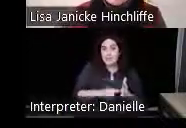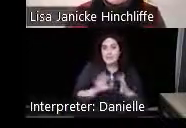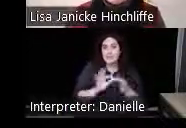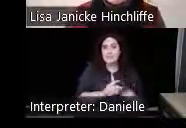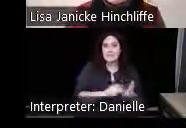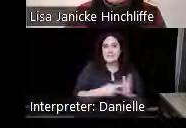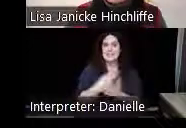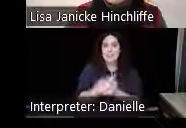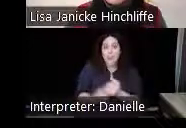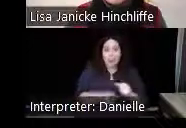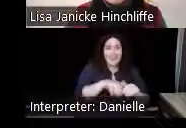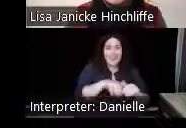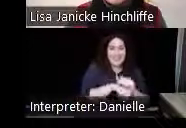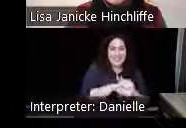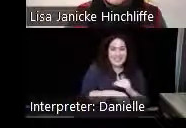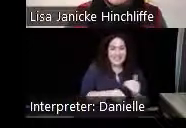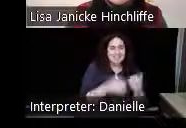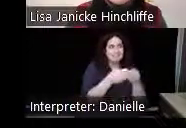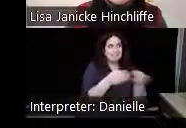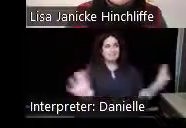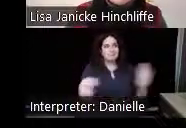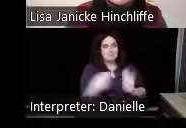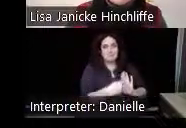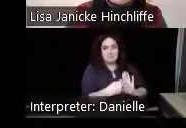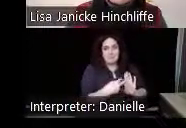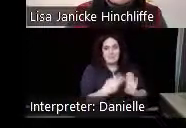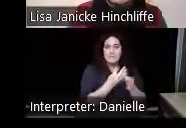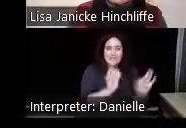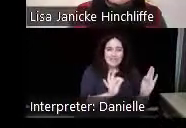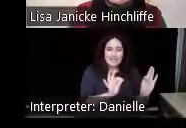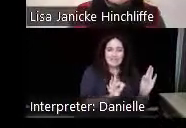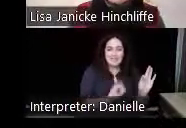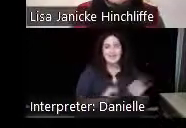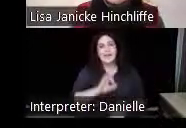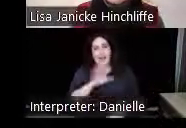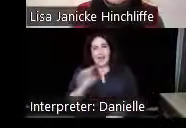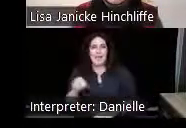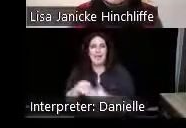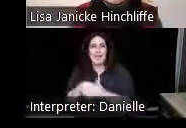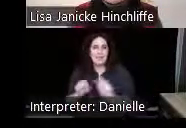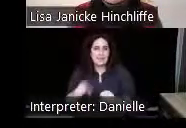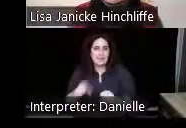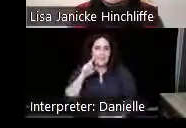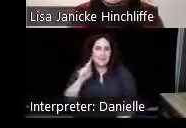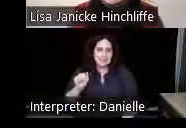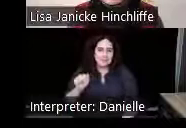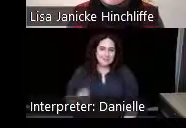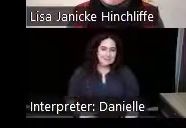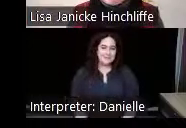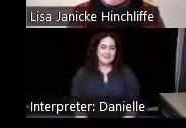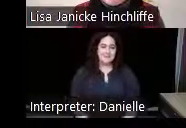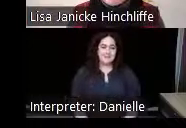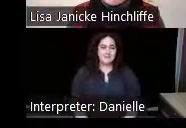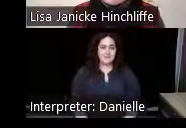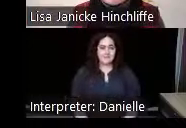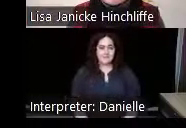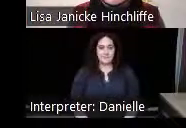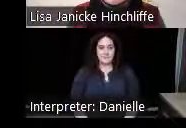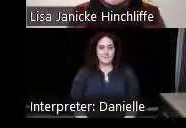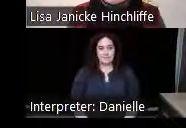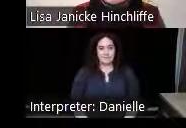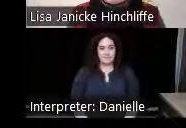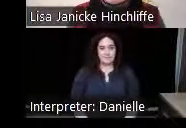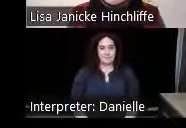focus is on the accessibility. So a little bit just high level